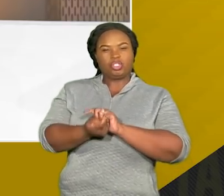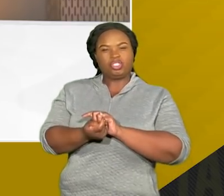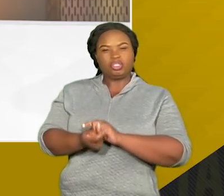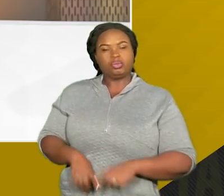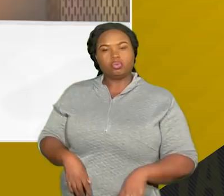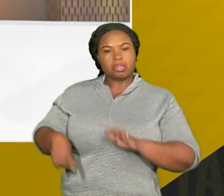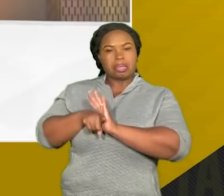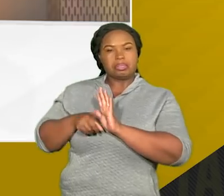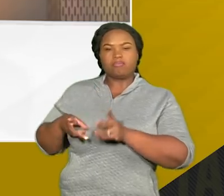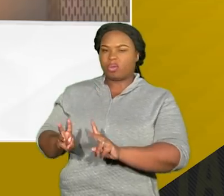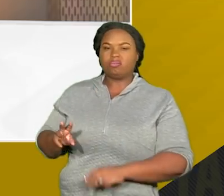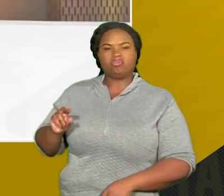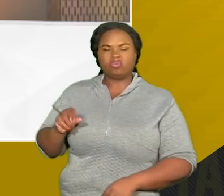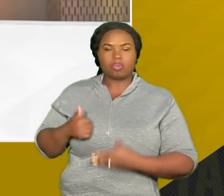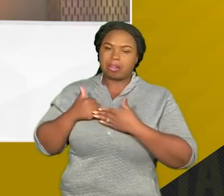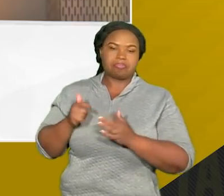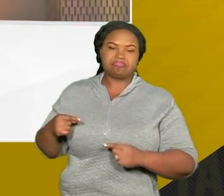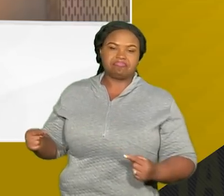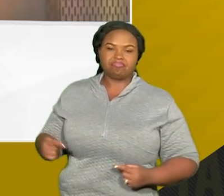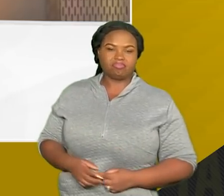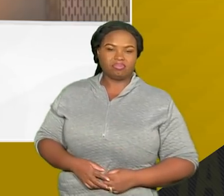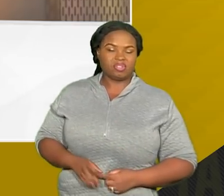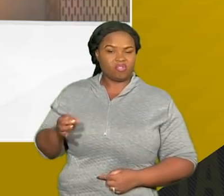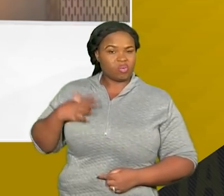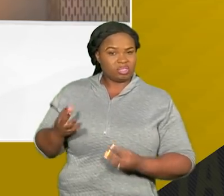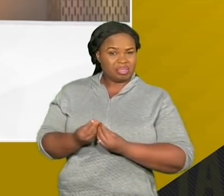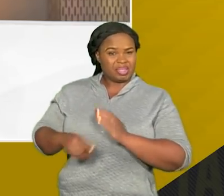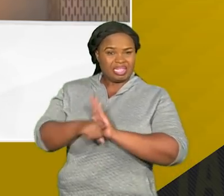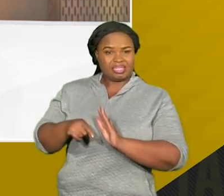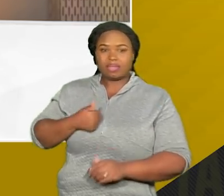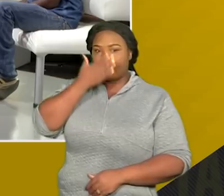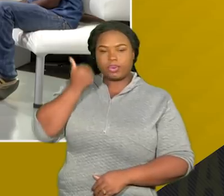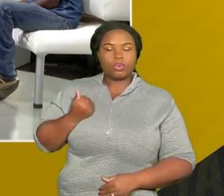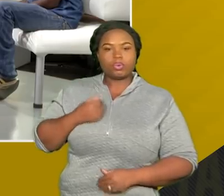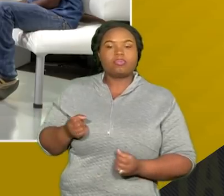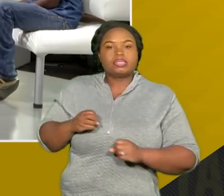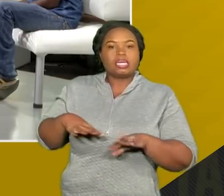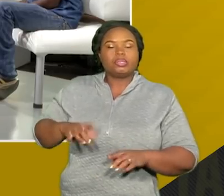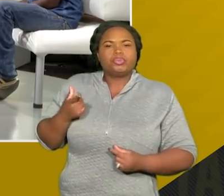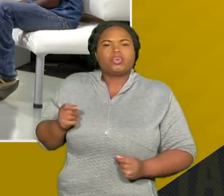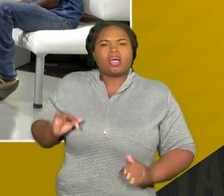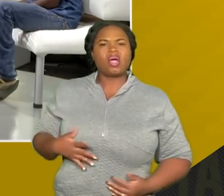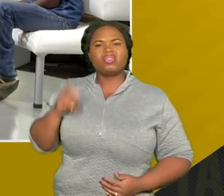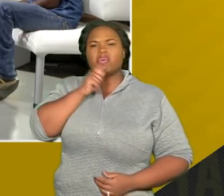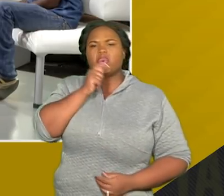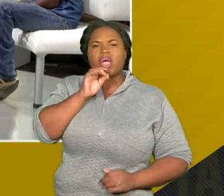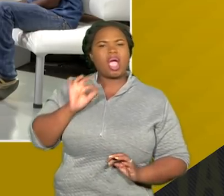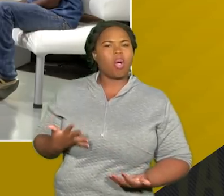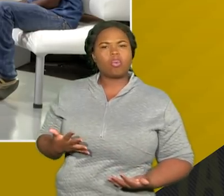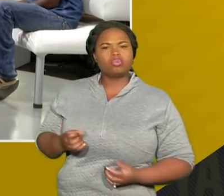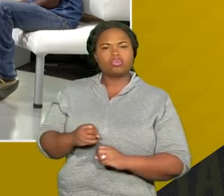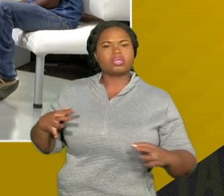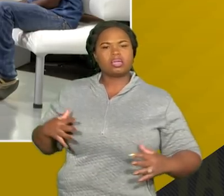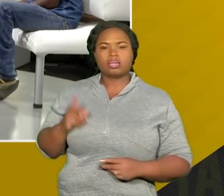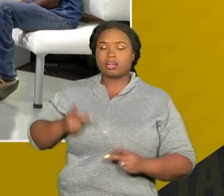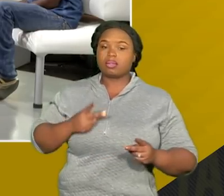certain way. So I wouldn't be able to help you. I can't. I don't even know with the first practice of hoba tlolo ya thomabyang, which again,